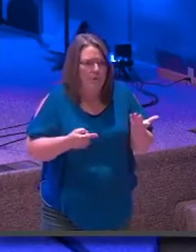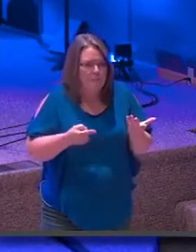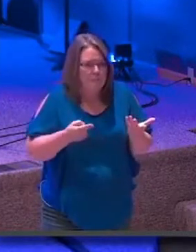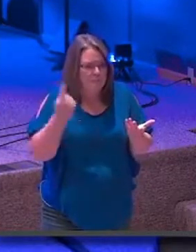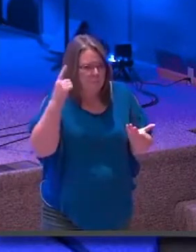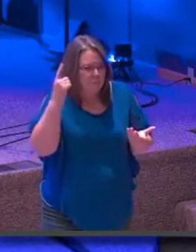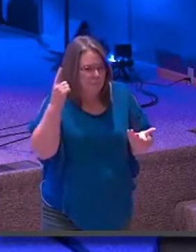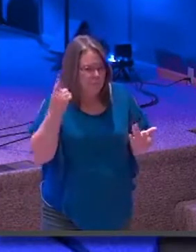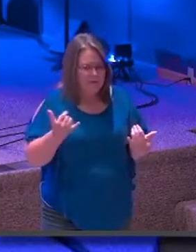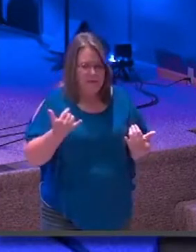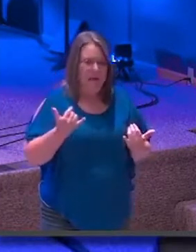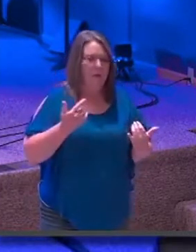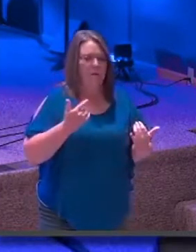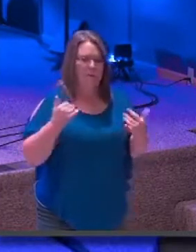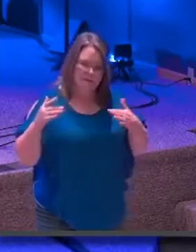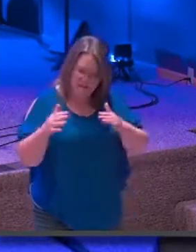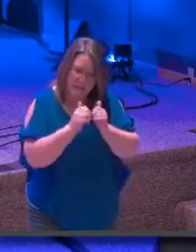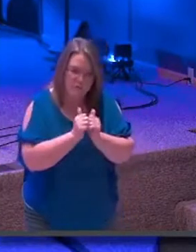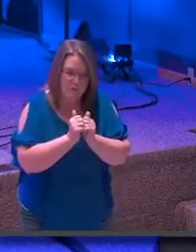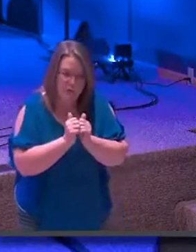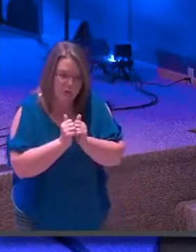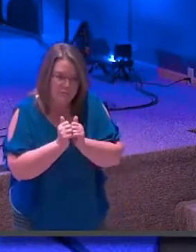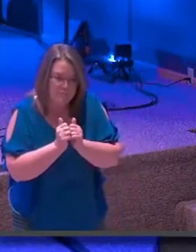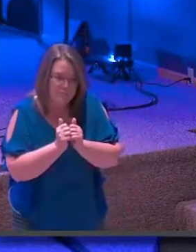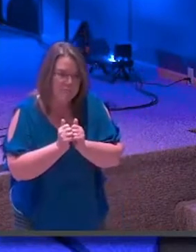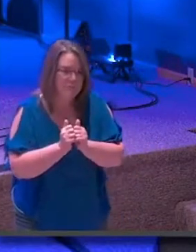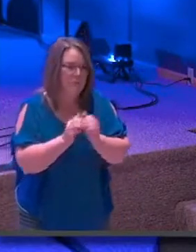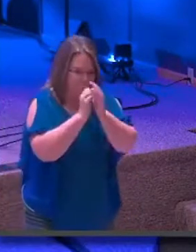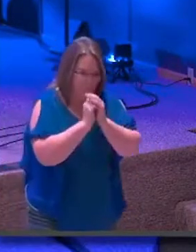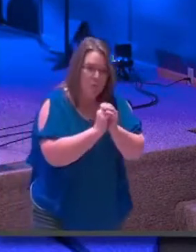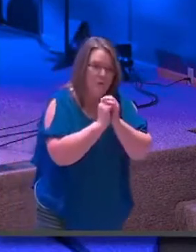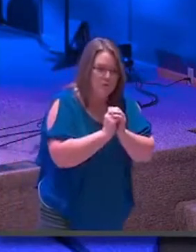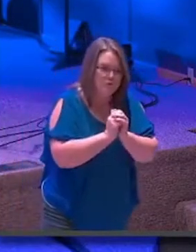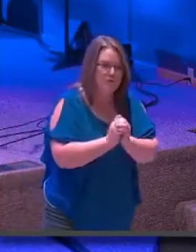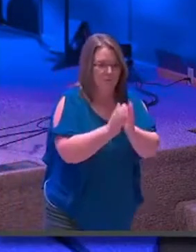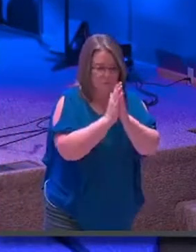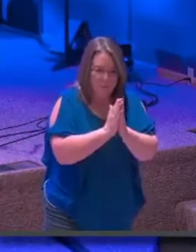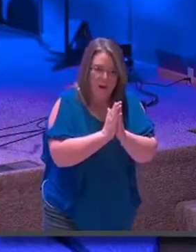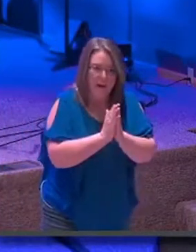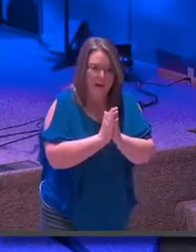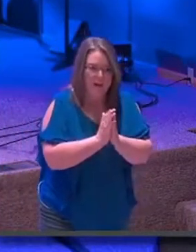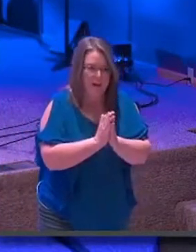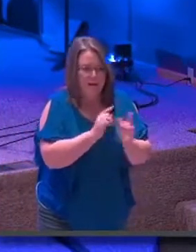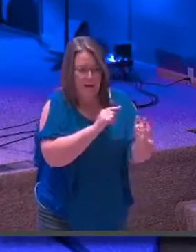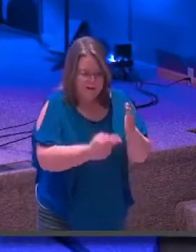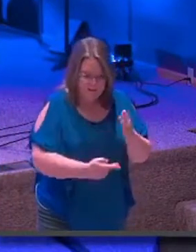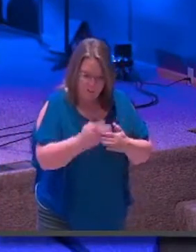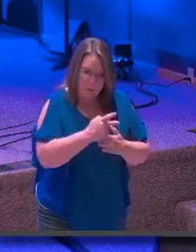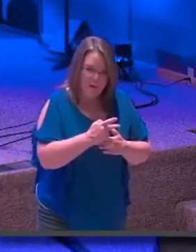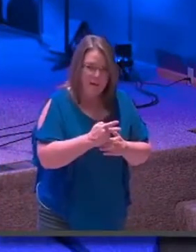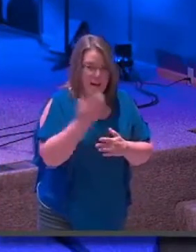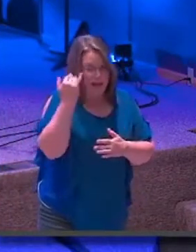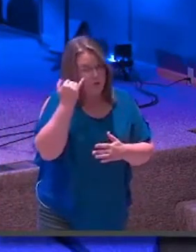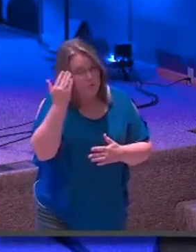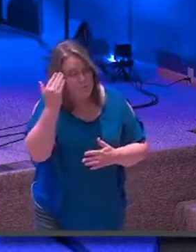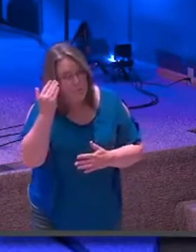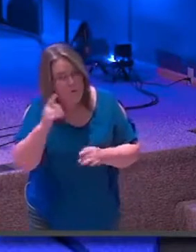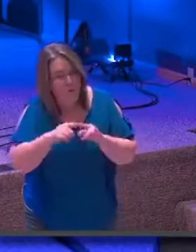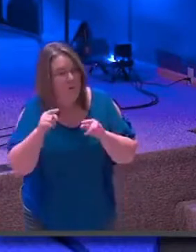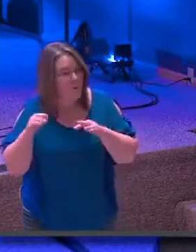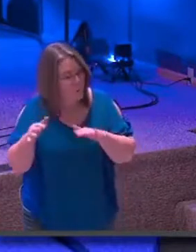certainly, gathering together to worship and to pray is a priority. By the way, I don't know if you know this, we gather together